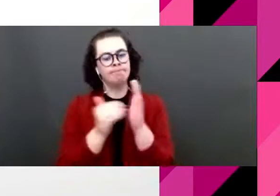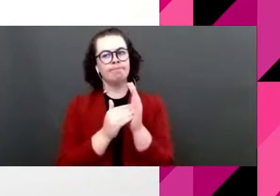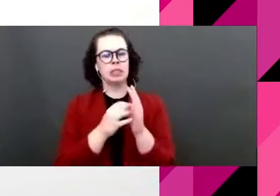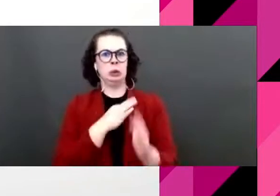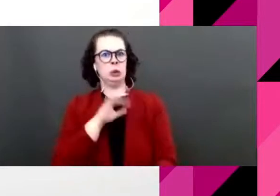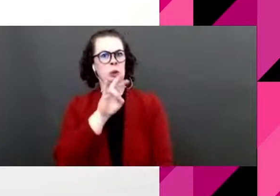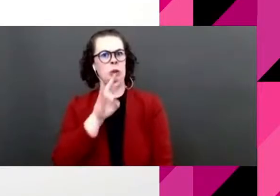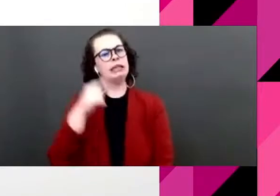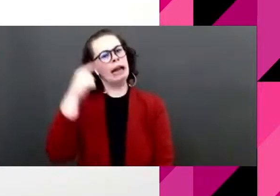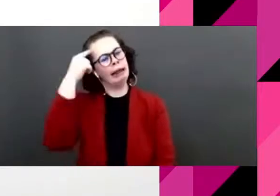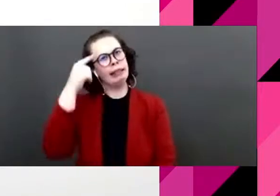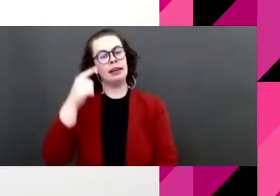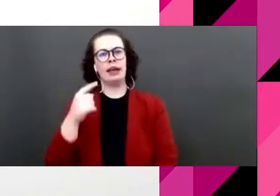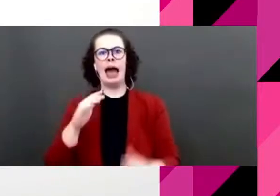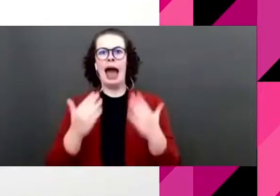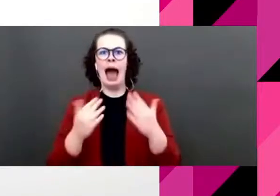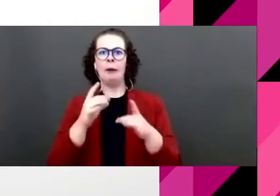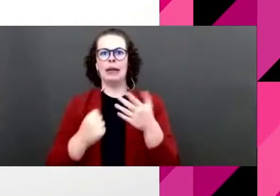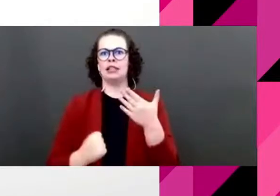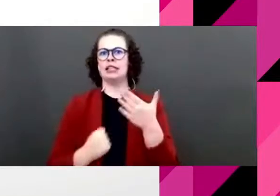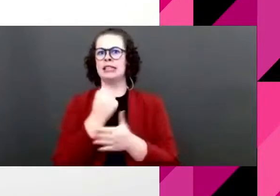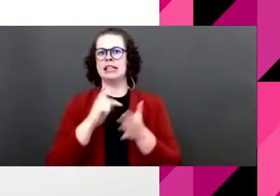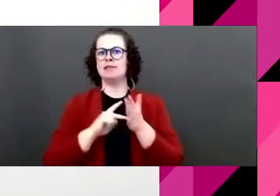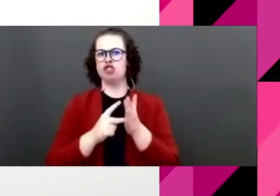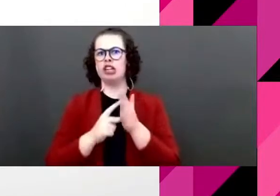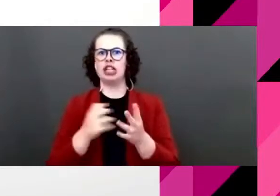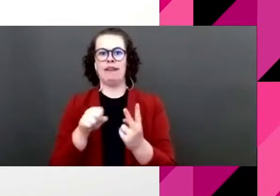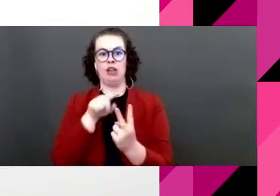a successful strategy.